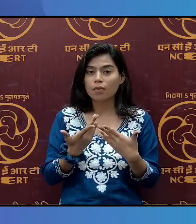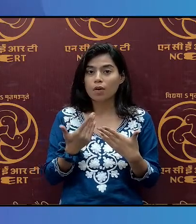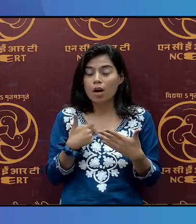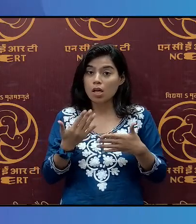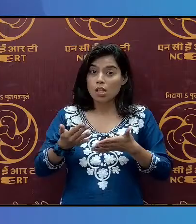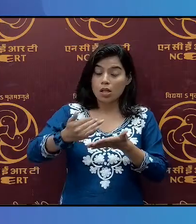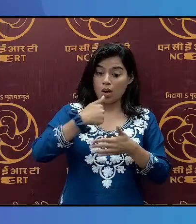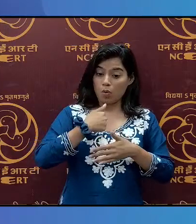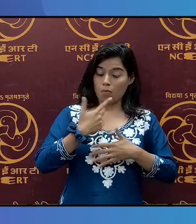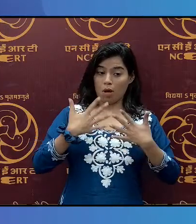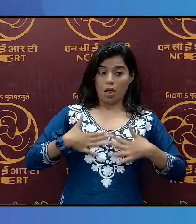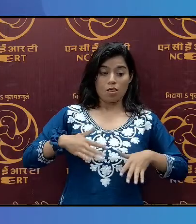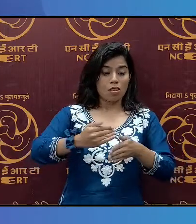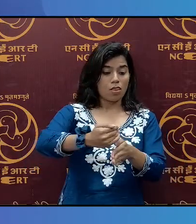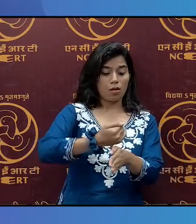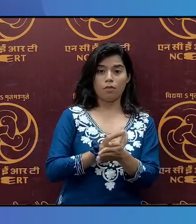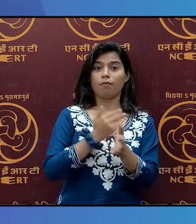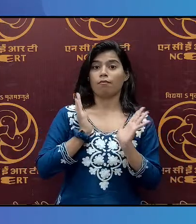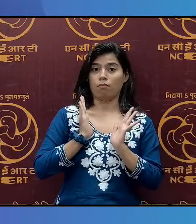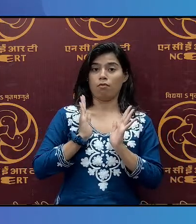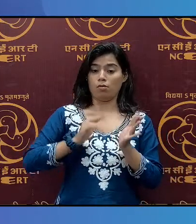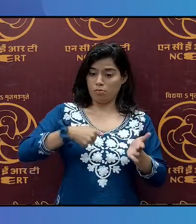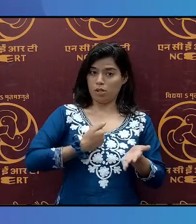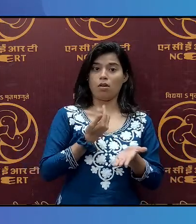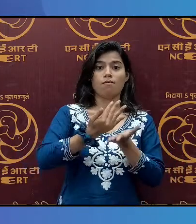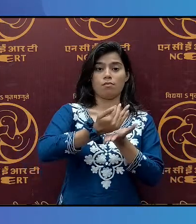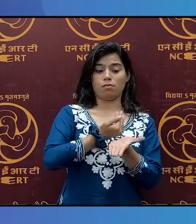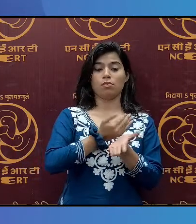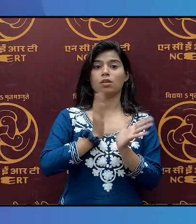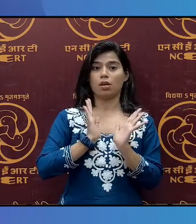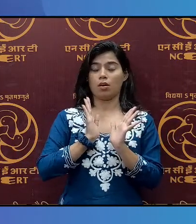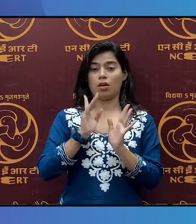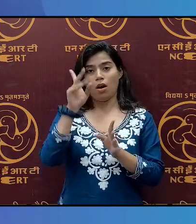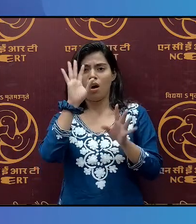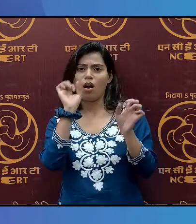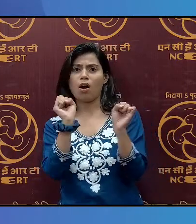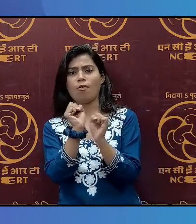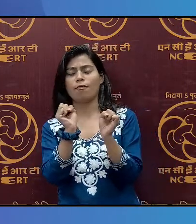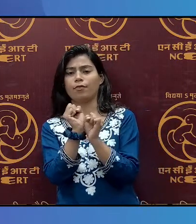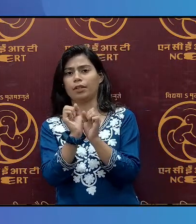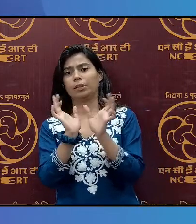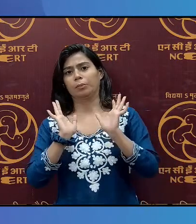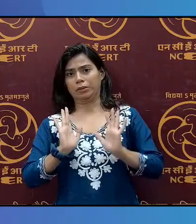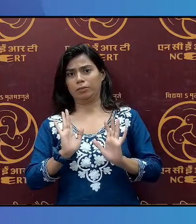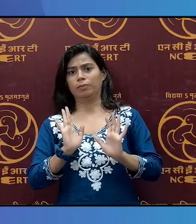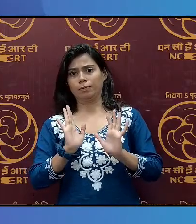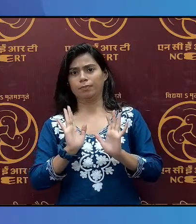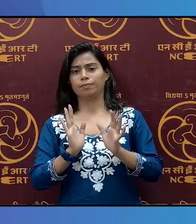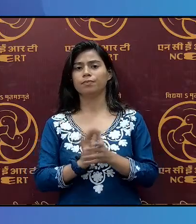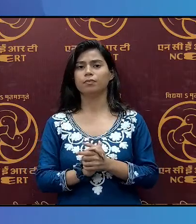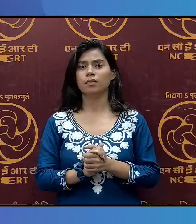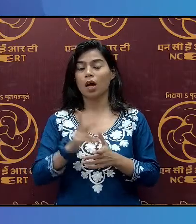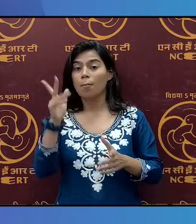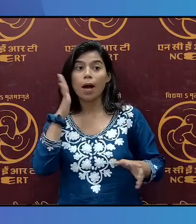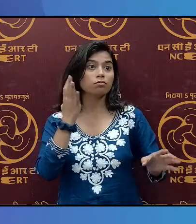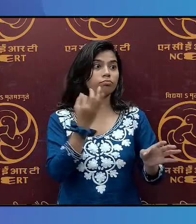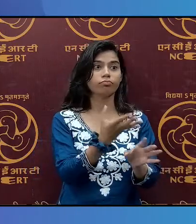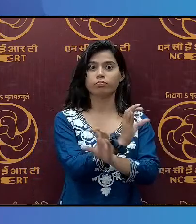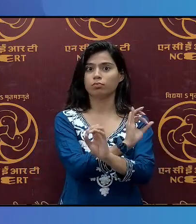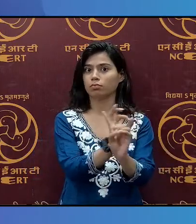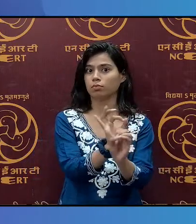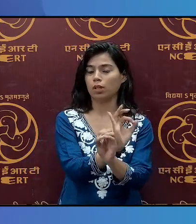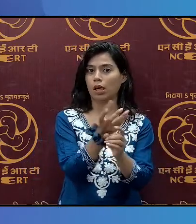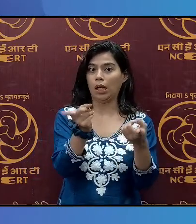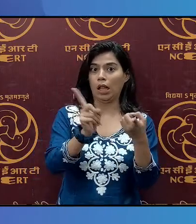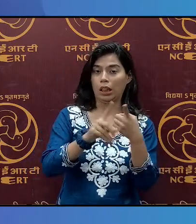from all these hazards, or keep myself very comfortable in doing all those things. So therefore, I cannot be ignorant of what is